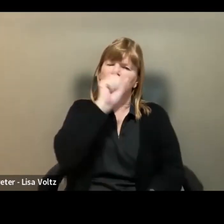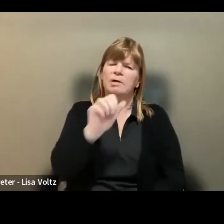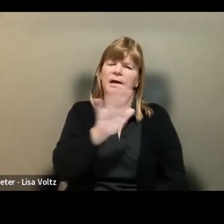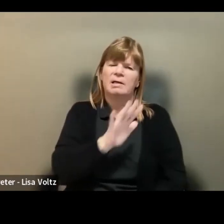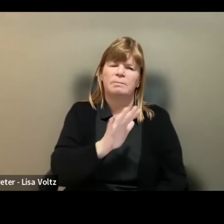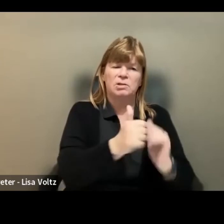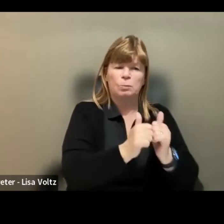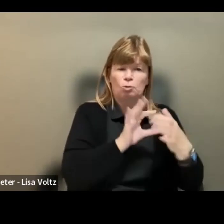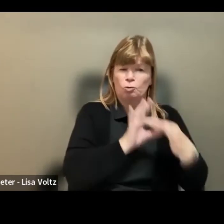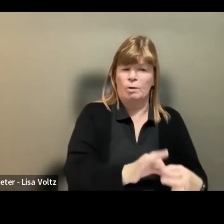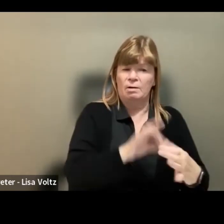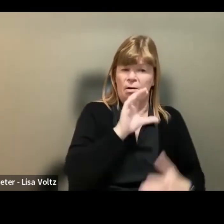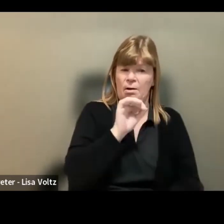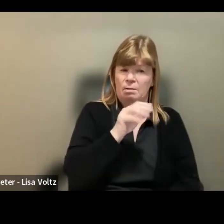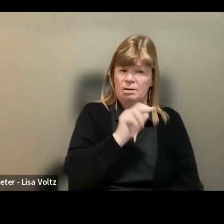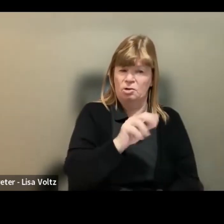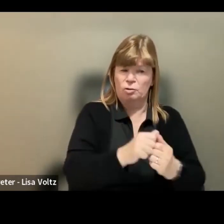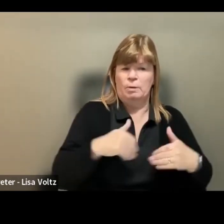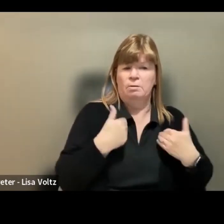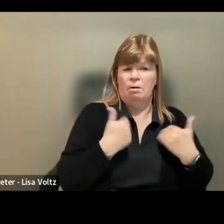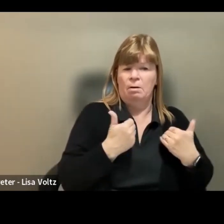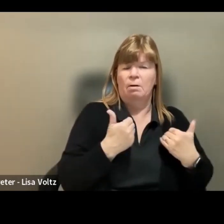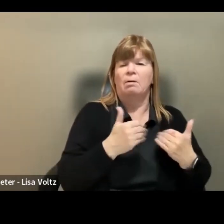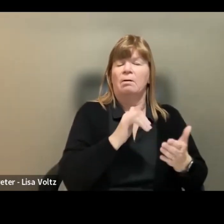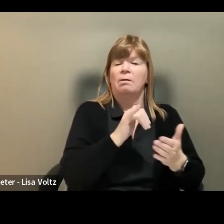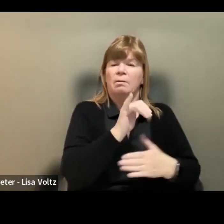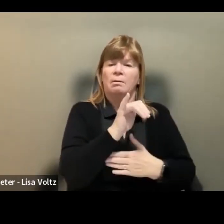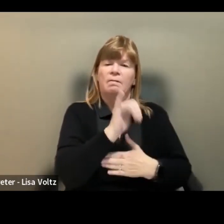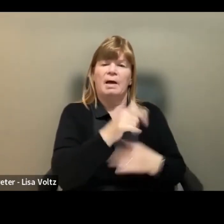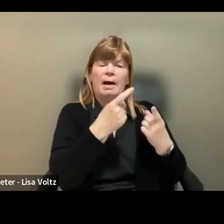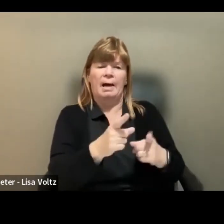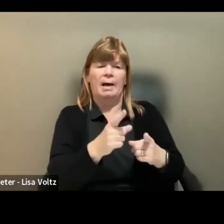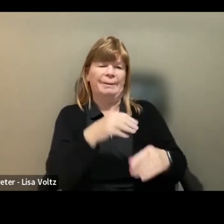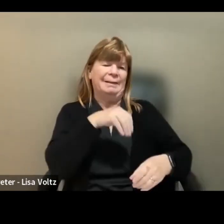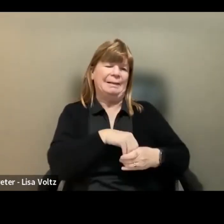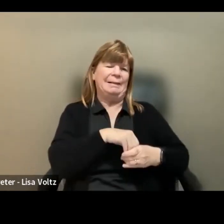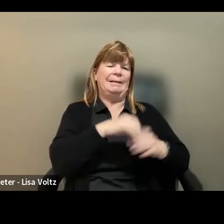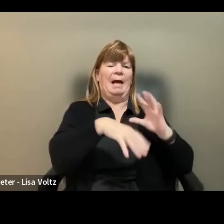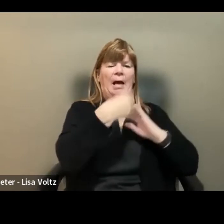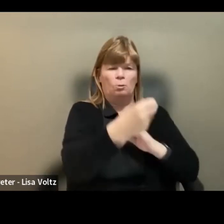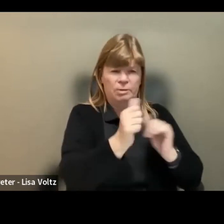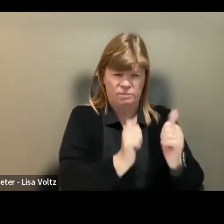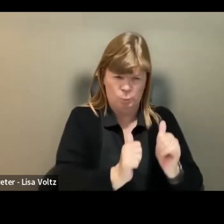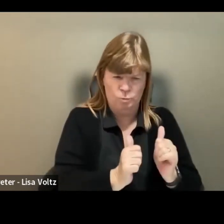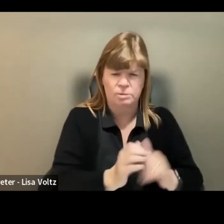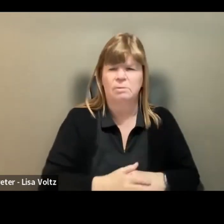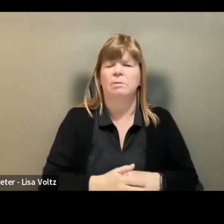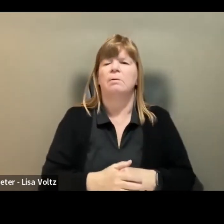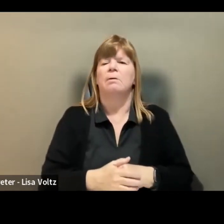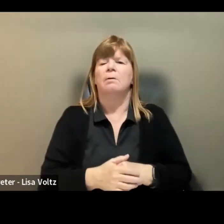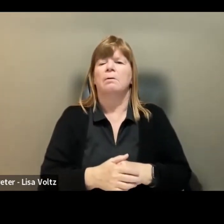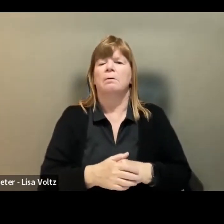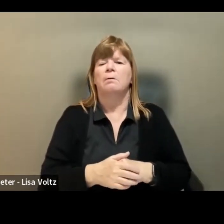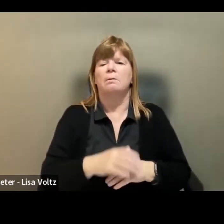sports-related concussion among youth that occur both in and outside of sports, in and outside